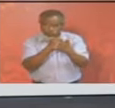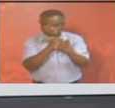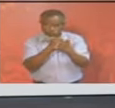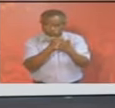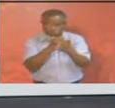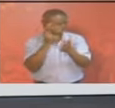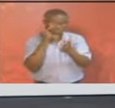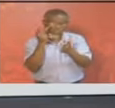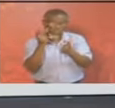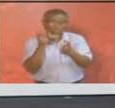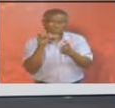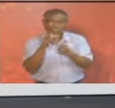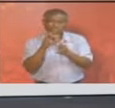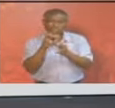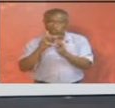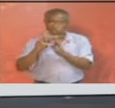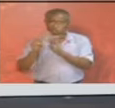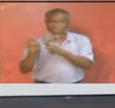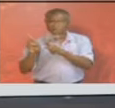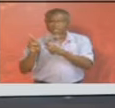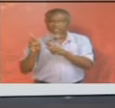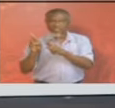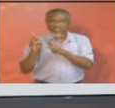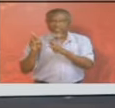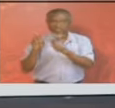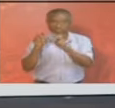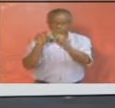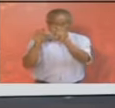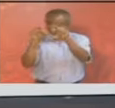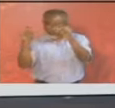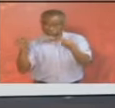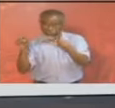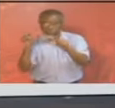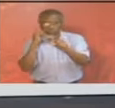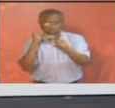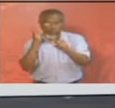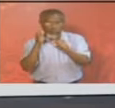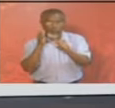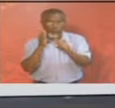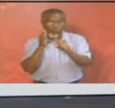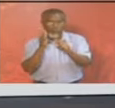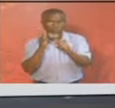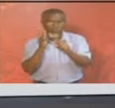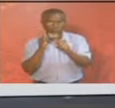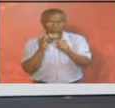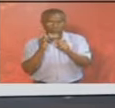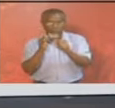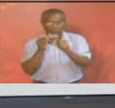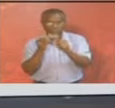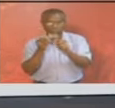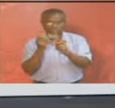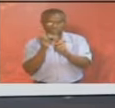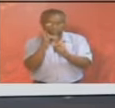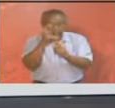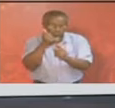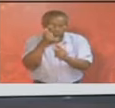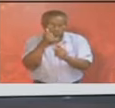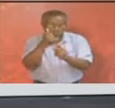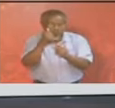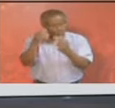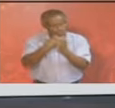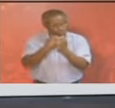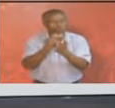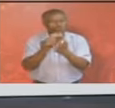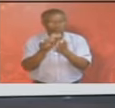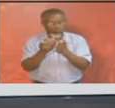dashboard, as well as the three charts to the bottom, they will be updated daily, whereas the maps will be updated weekly. So that's with respect to